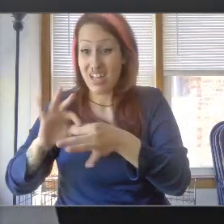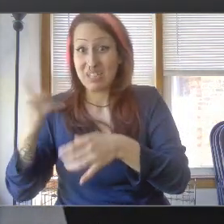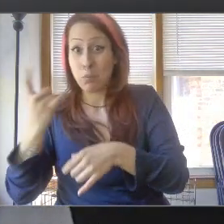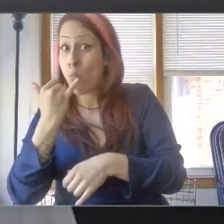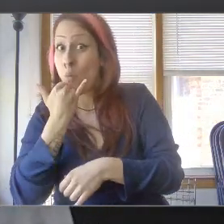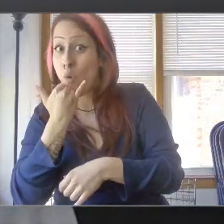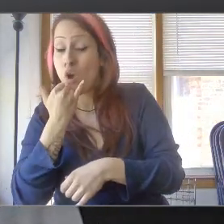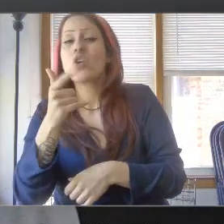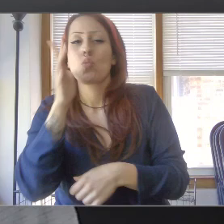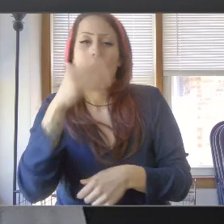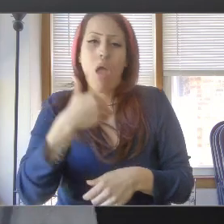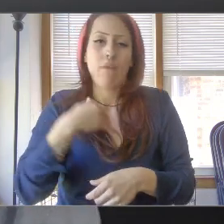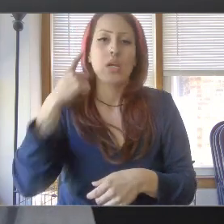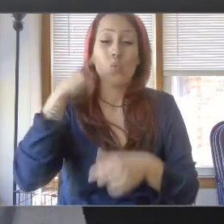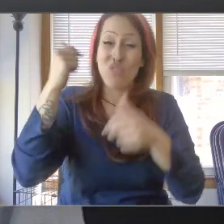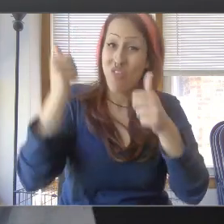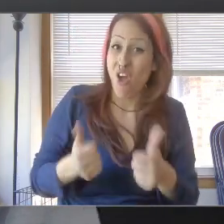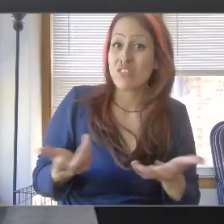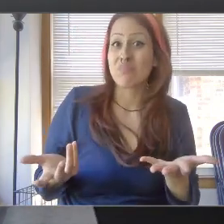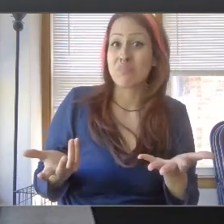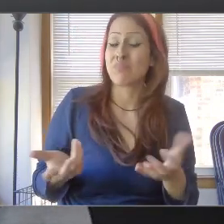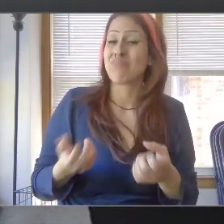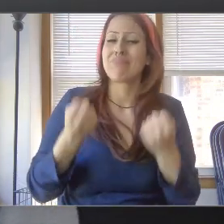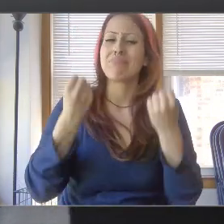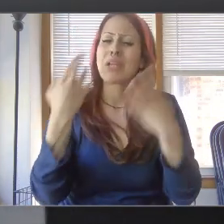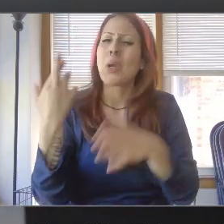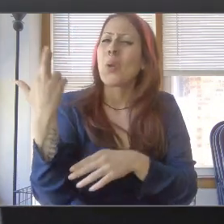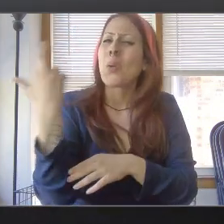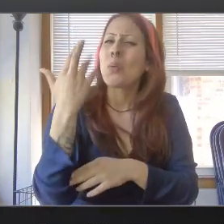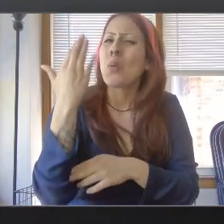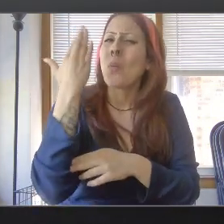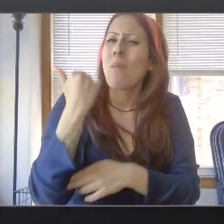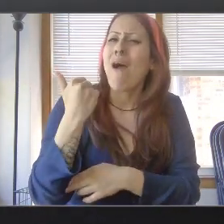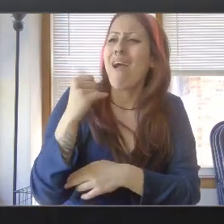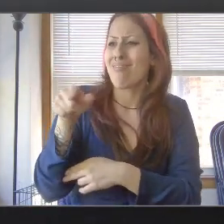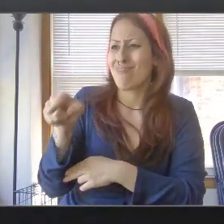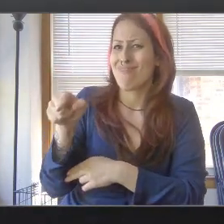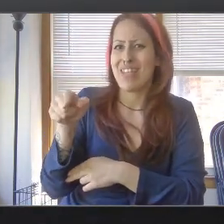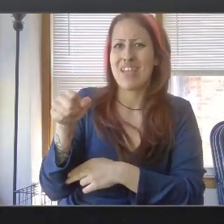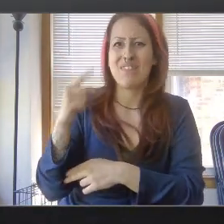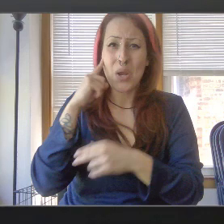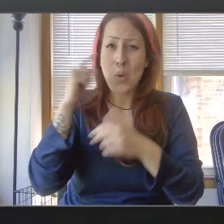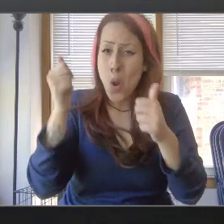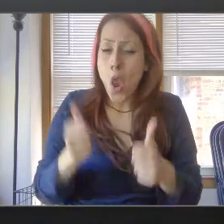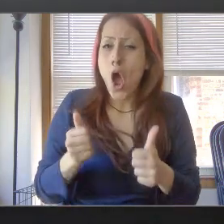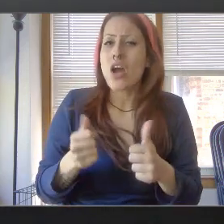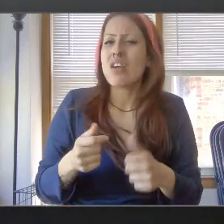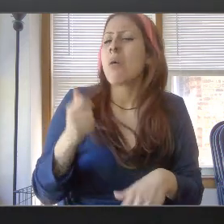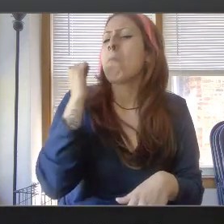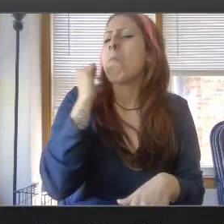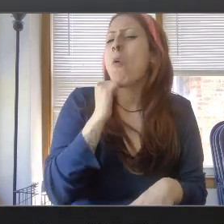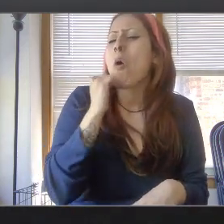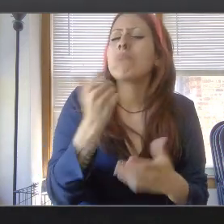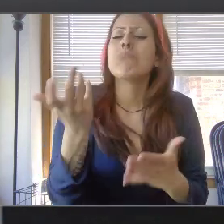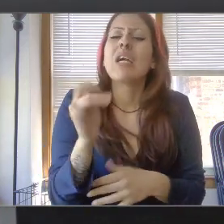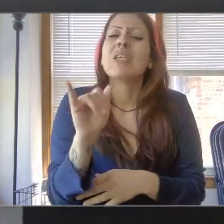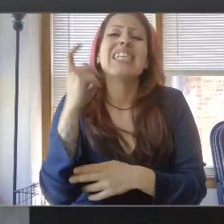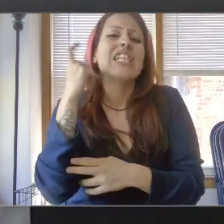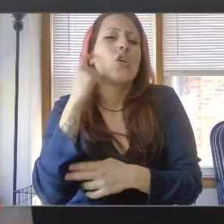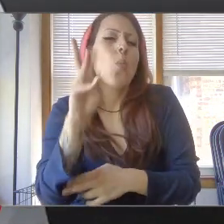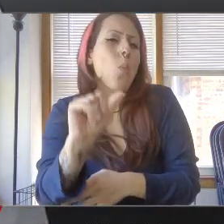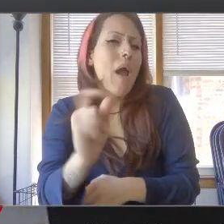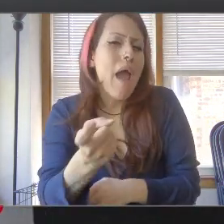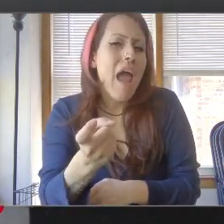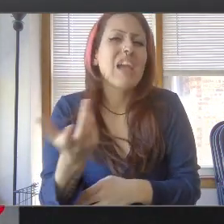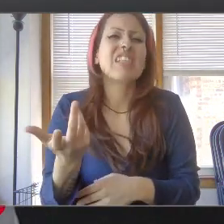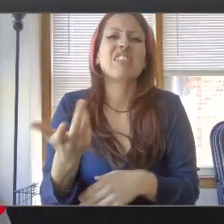hearing loss. Some of the most common are earwax, which block the vibration of sound, an eardrum with a hole in it,